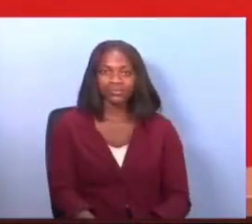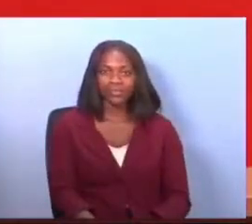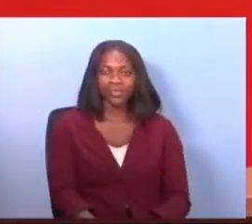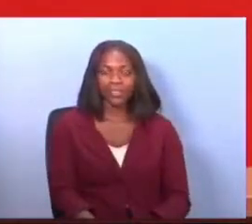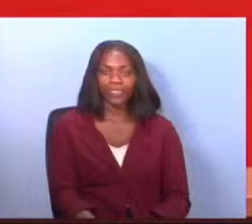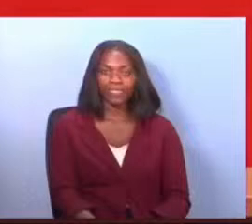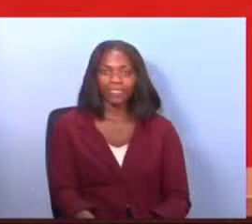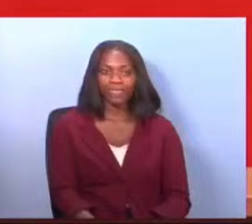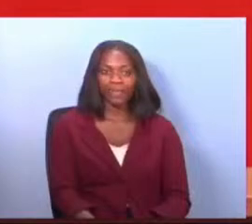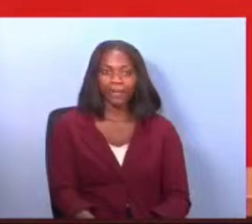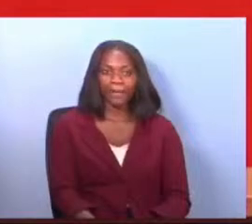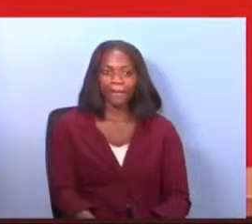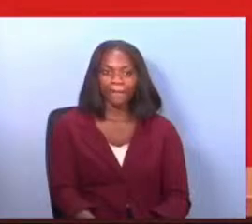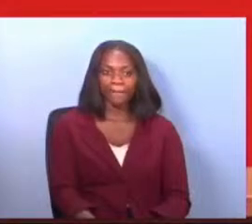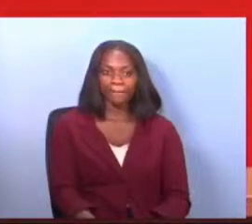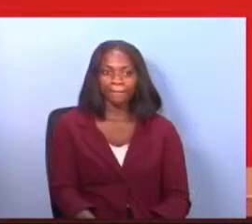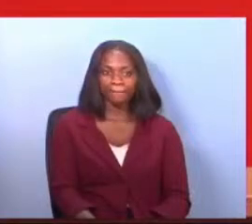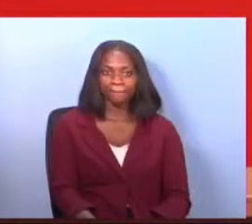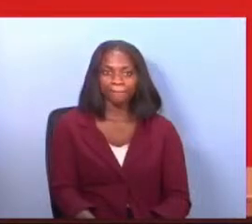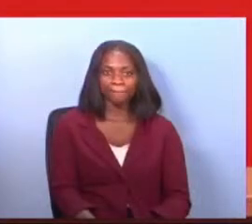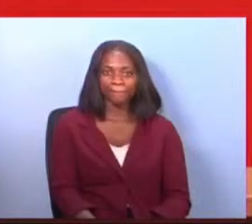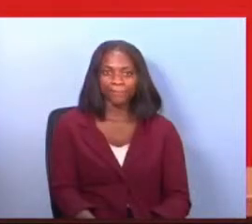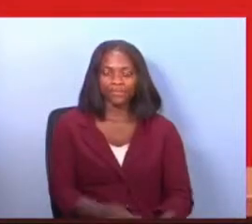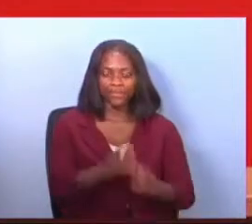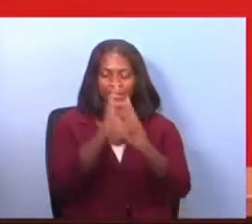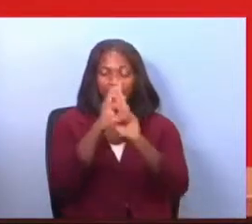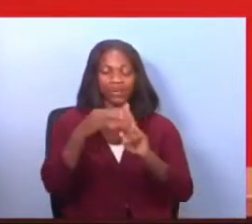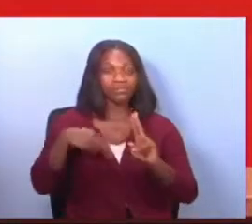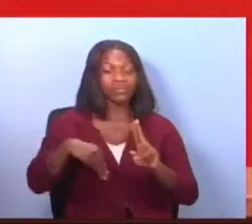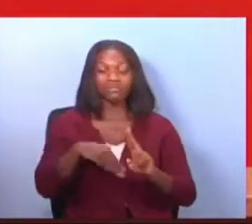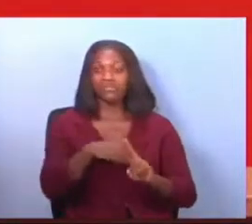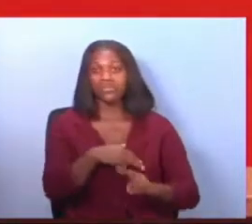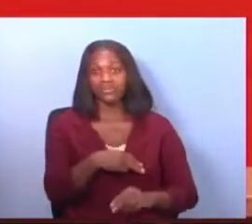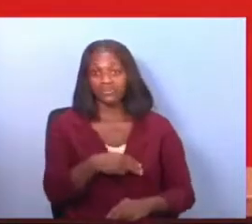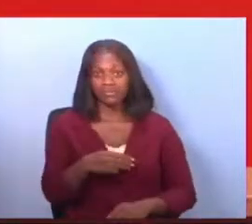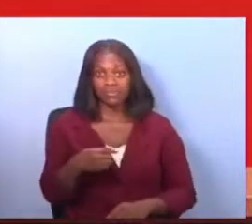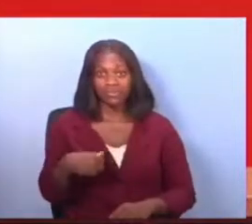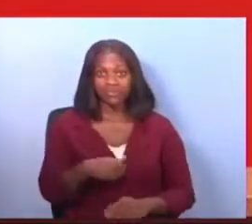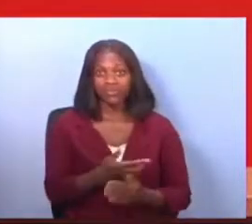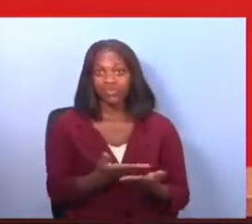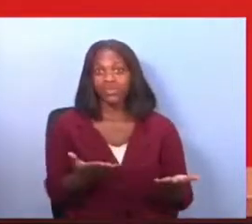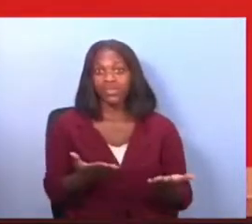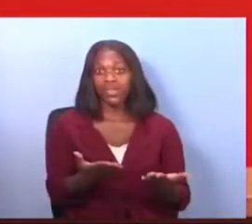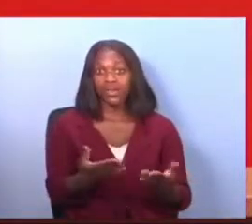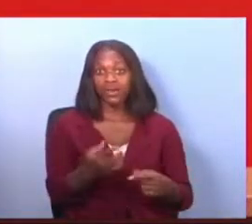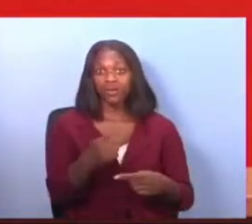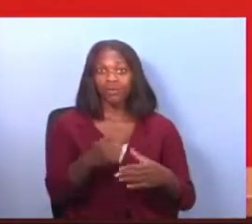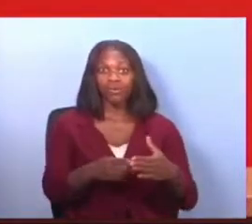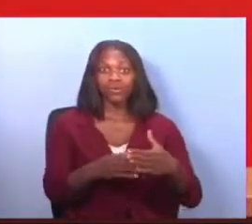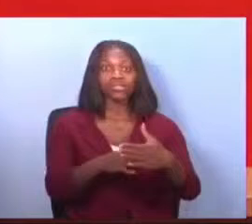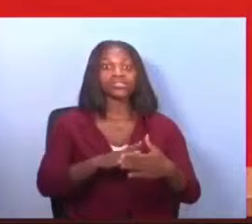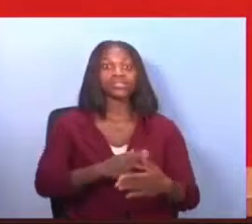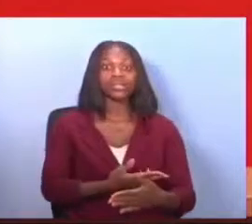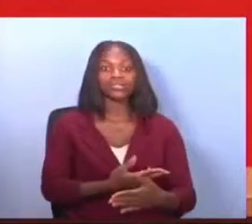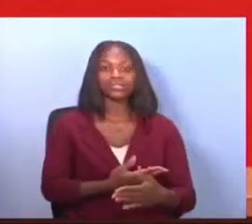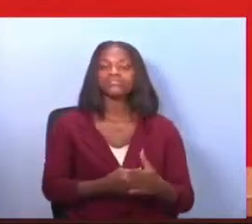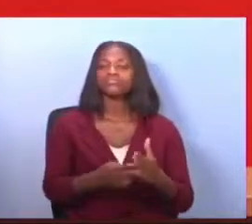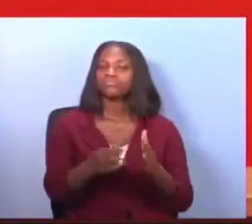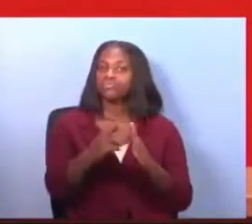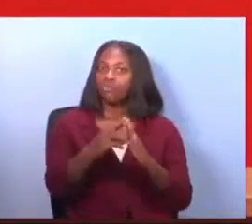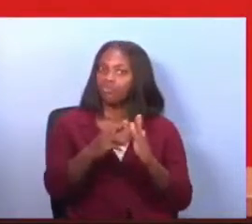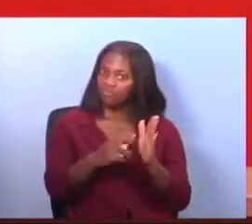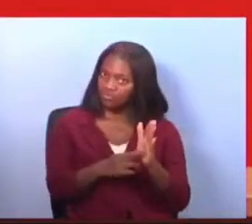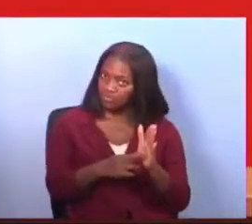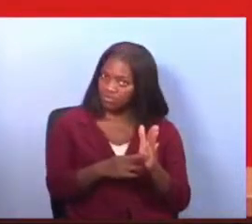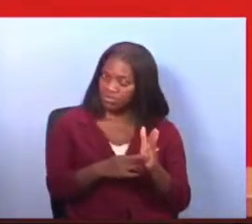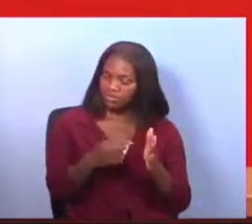Honorable members, this House, as a matter of fact, is guided by rules. I indicated